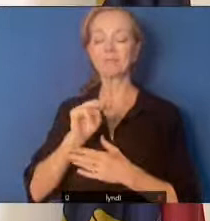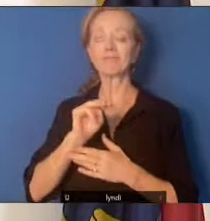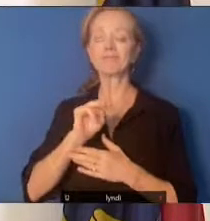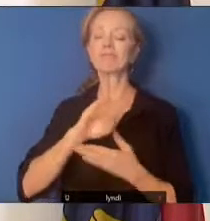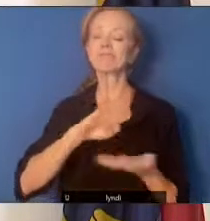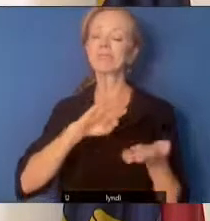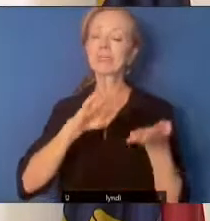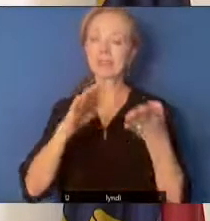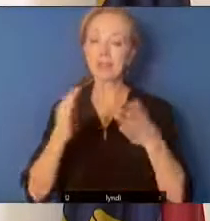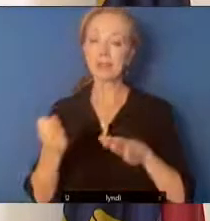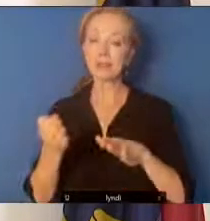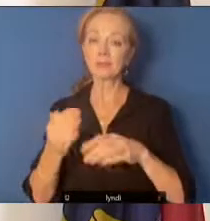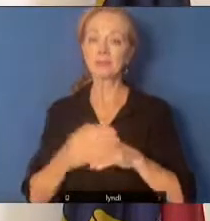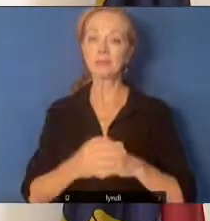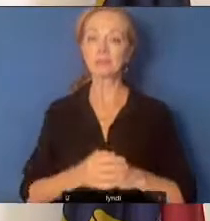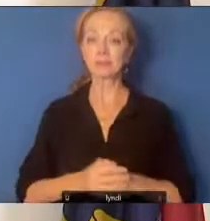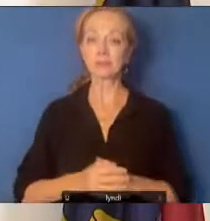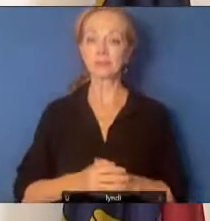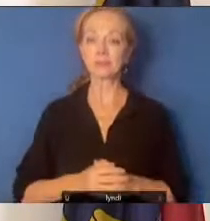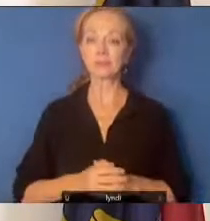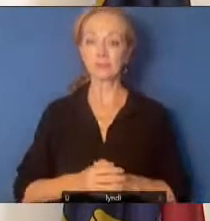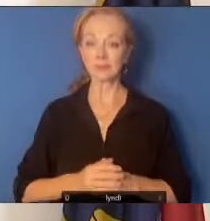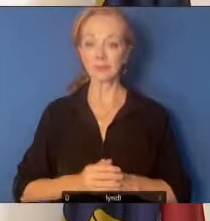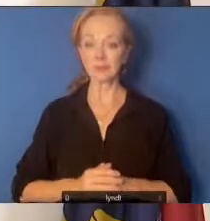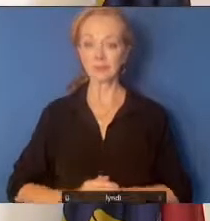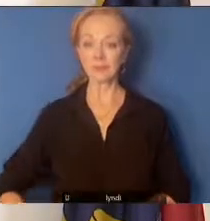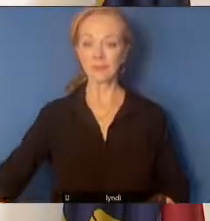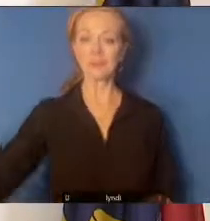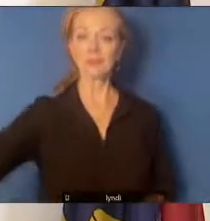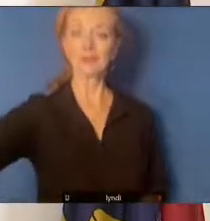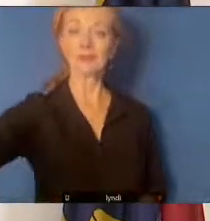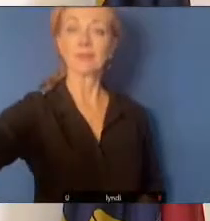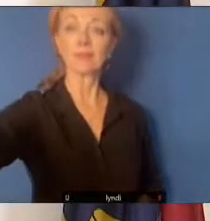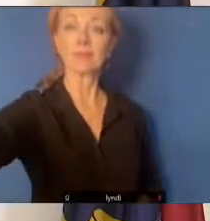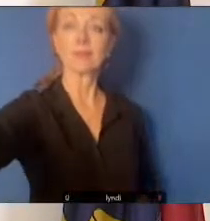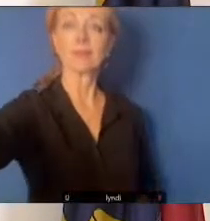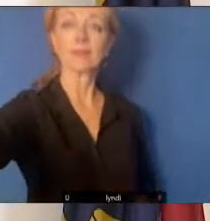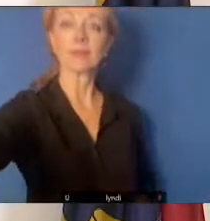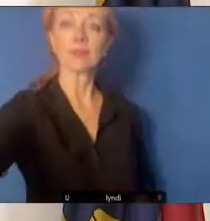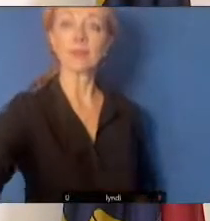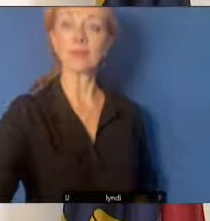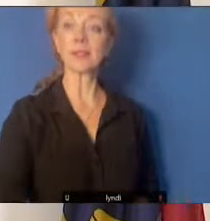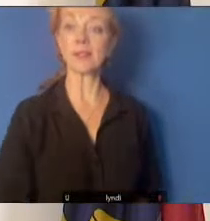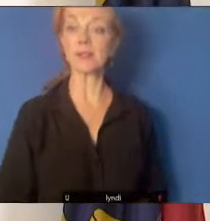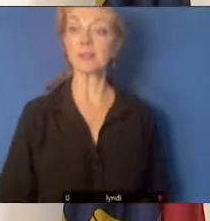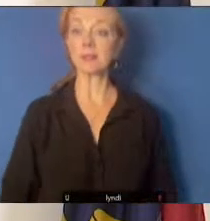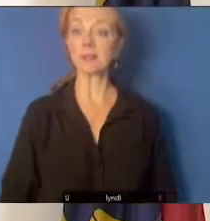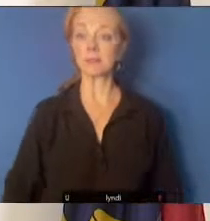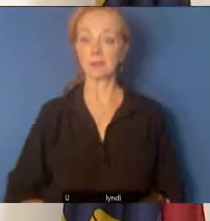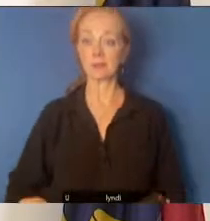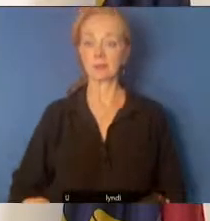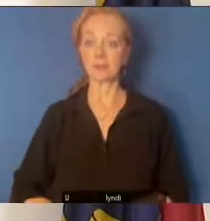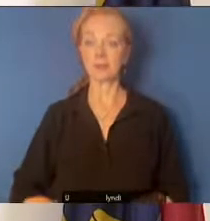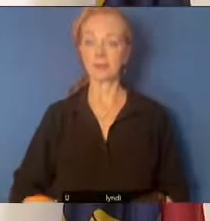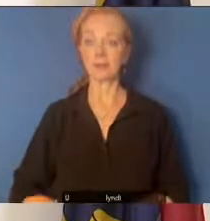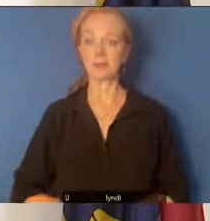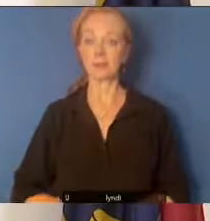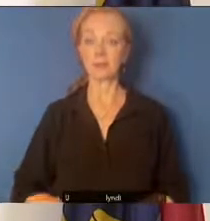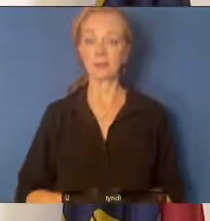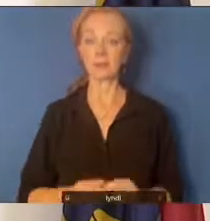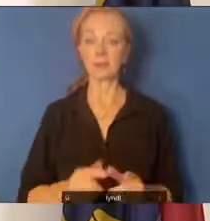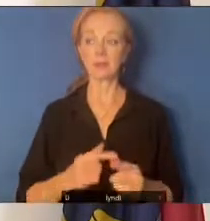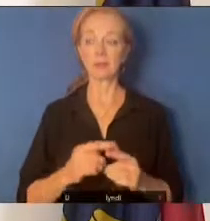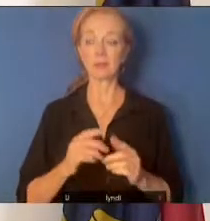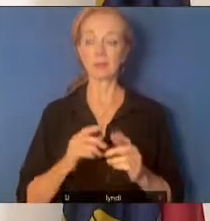deceased with his family at his side. This case is now classified as a homicide, which has been turned over to